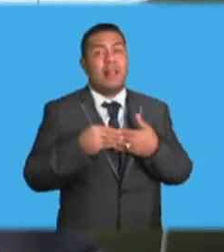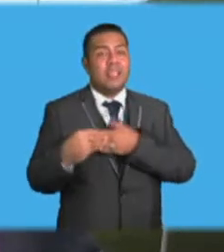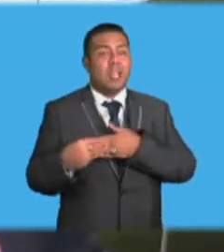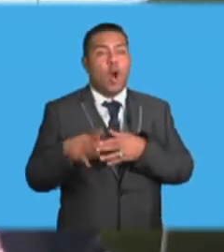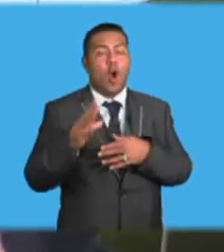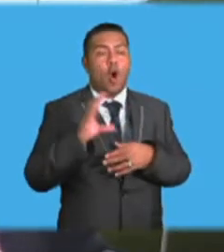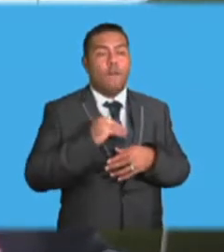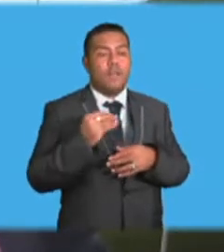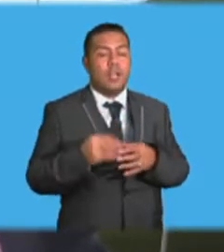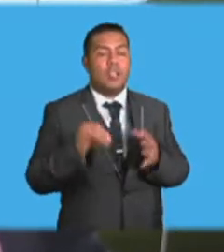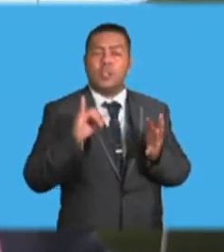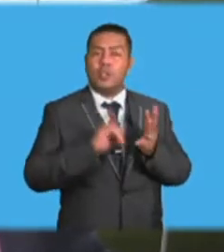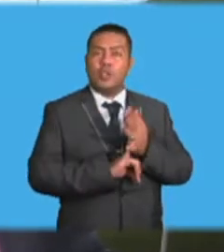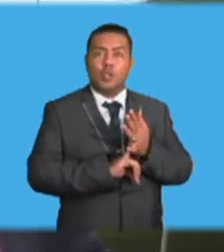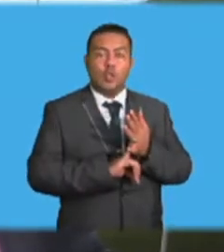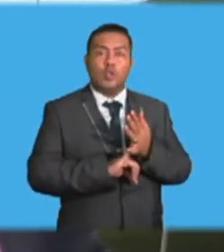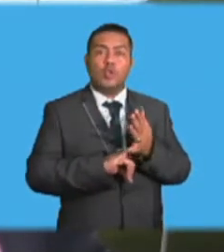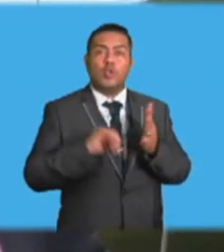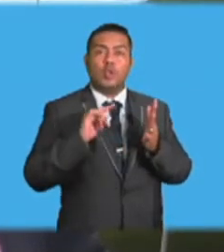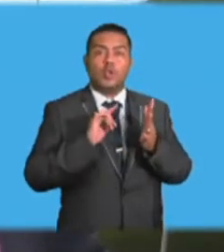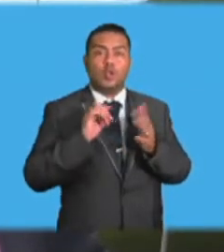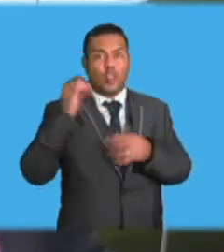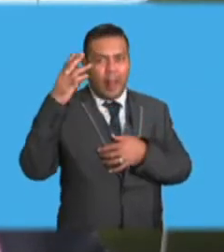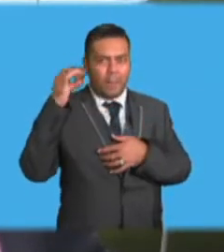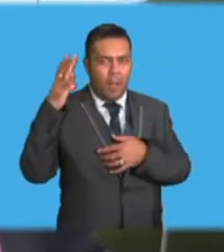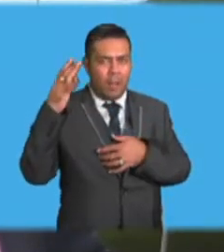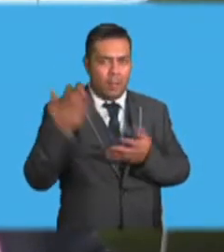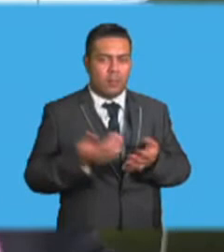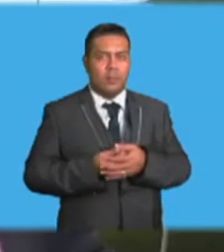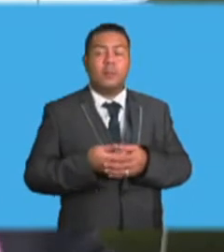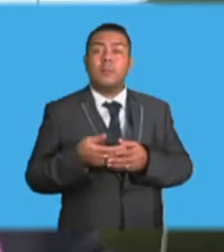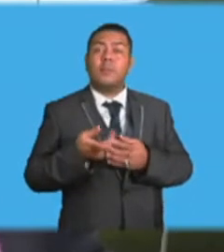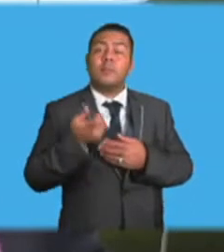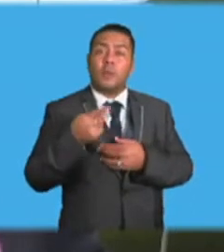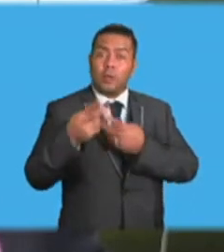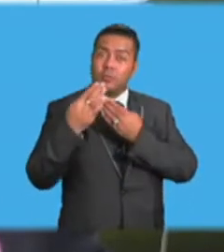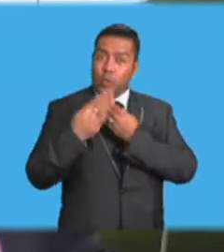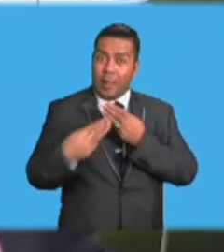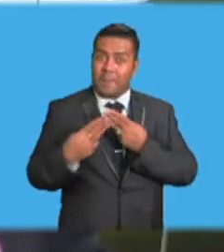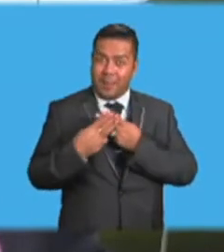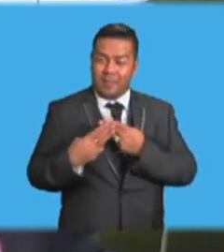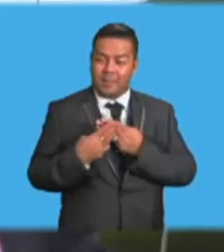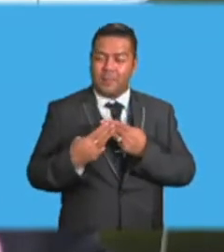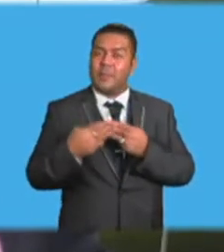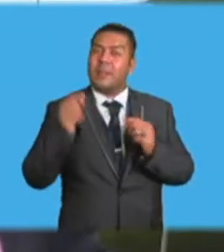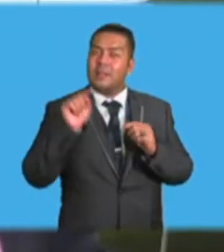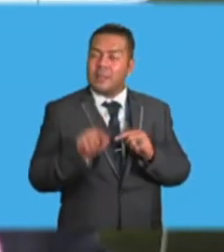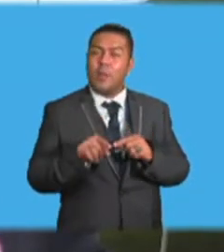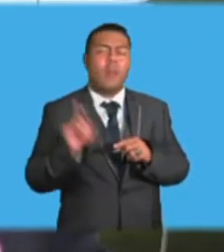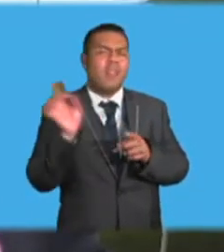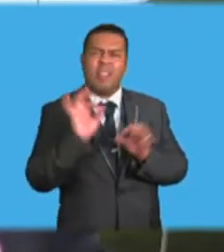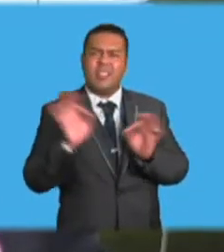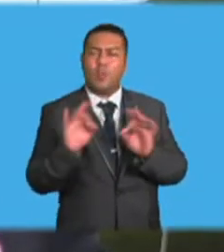and is the current leader now, sorry. Madam Speaker, so despite being deliberated at the highest level in Parliament, Madam Speaker, nothing was